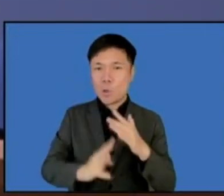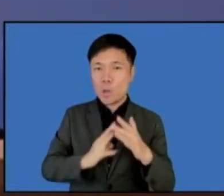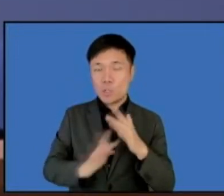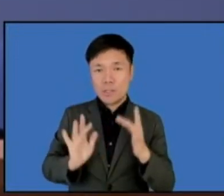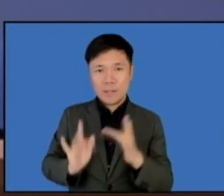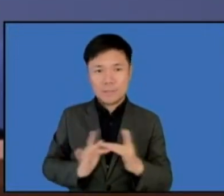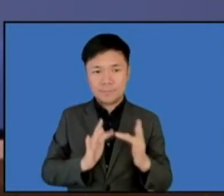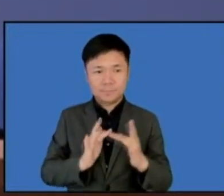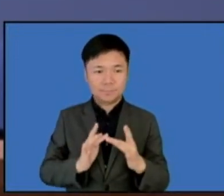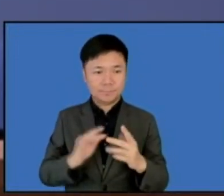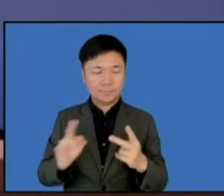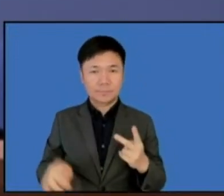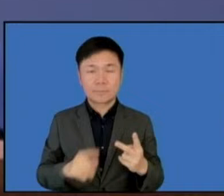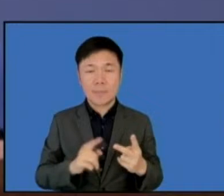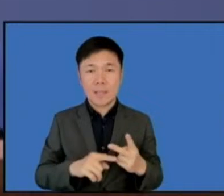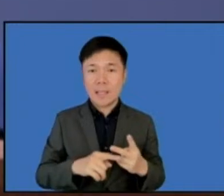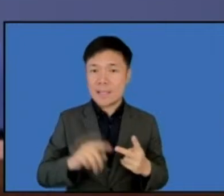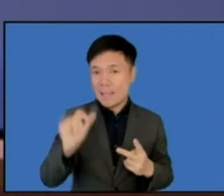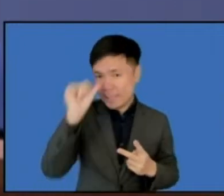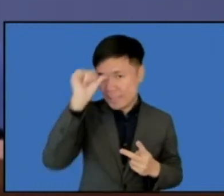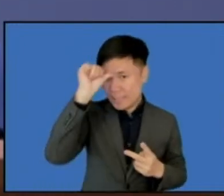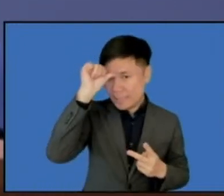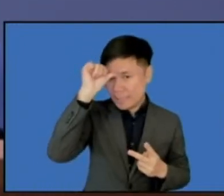And followed by indigenous